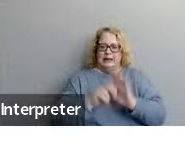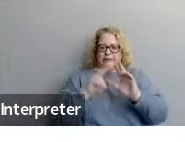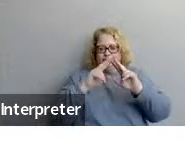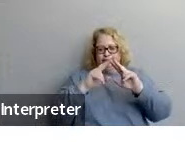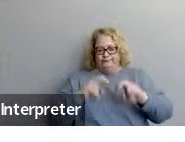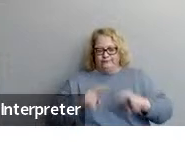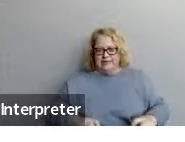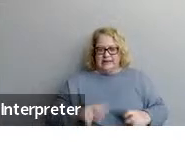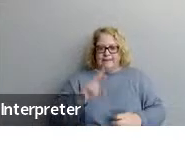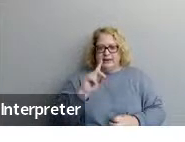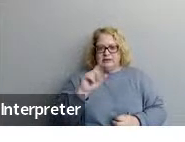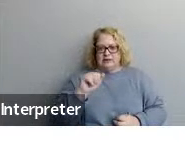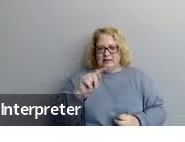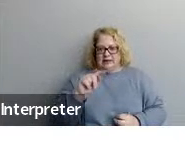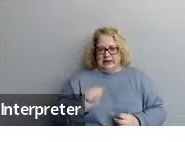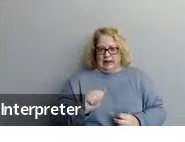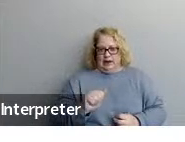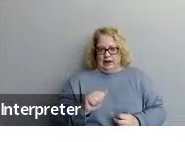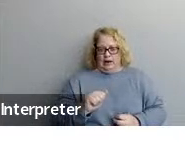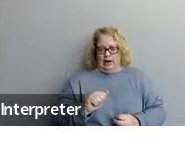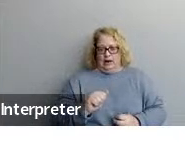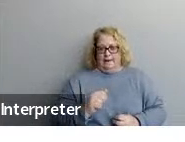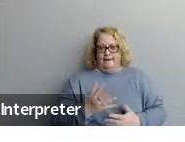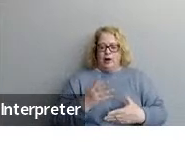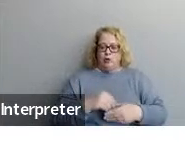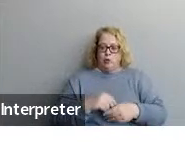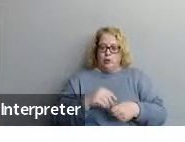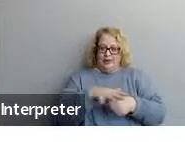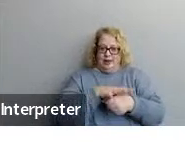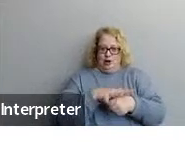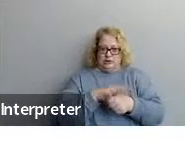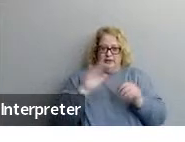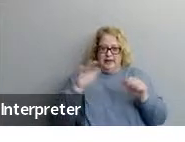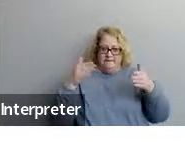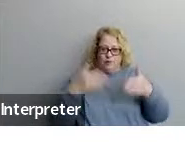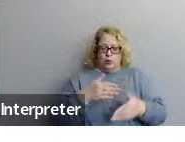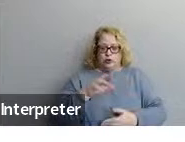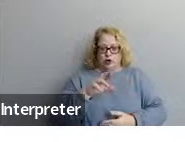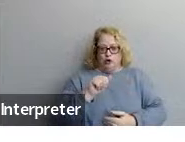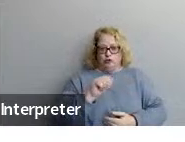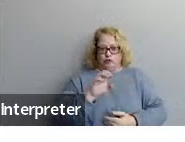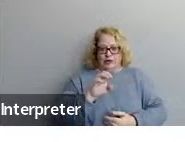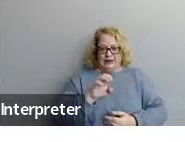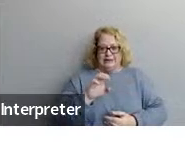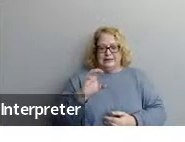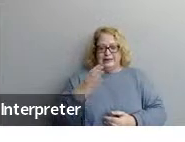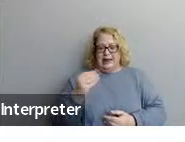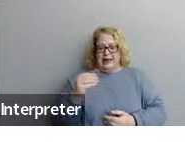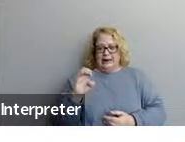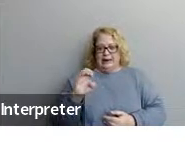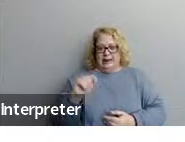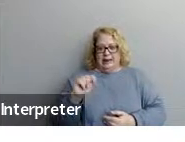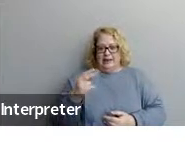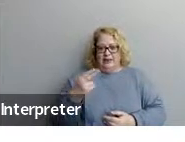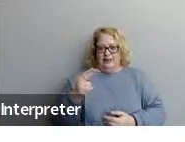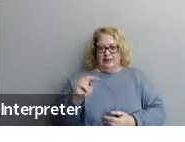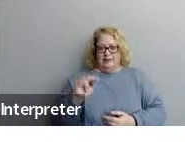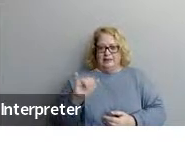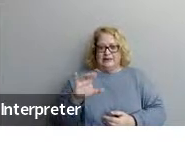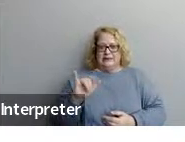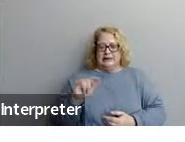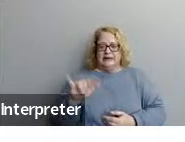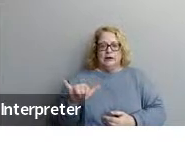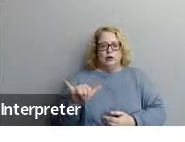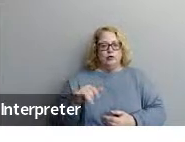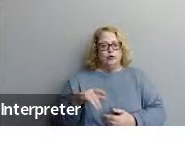data, including areas which focuses, again, on race and ethnicity to determine if